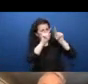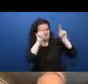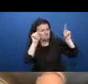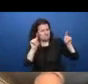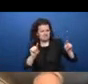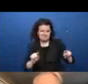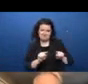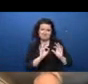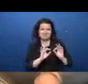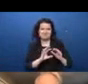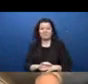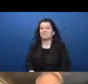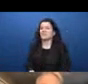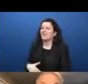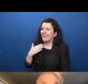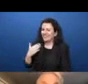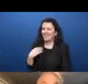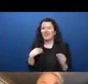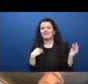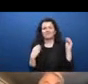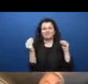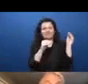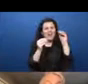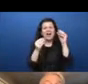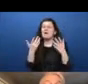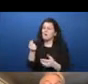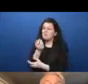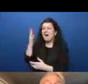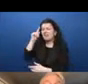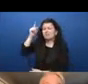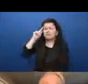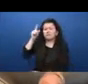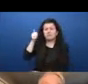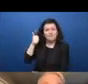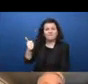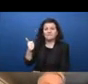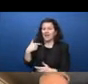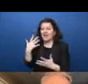There's a lot of ideas to put in there. Everyone had a lot of good input, but I figured just about got there.